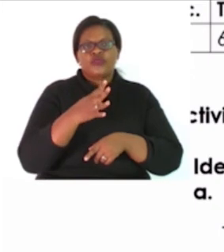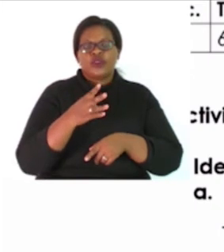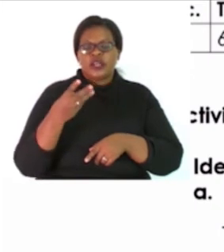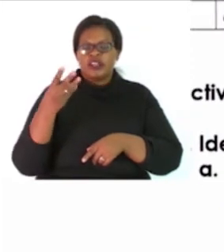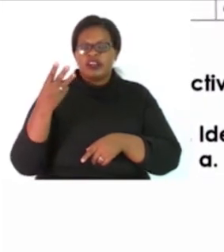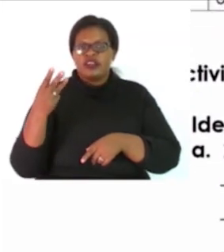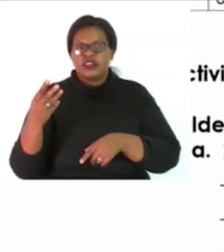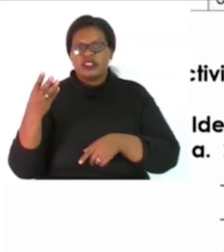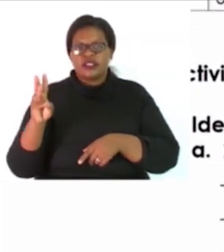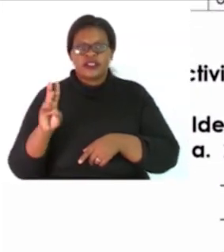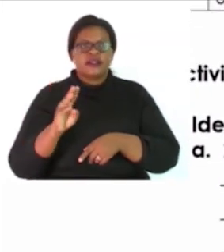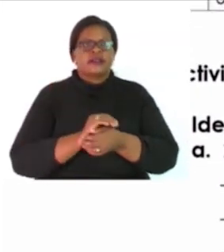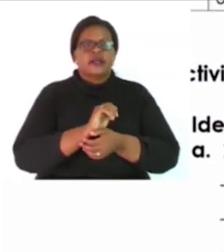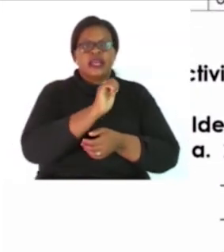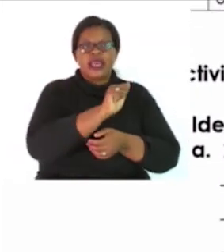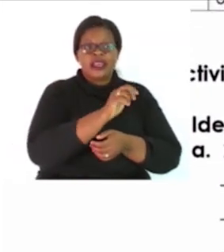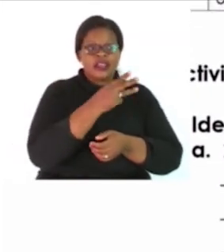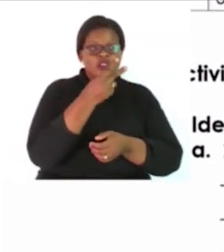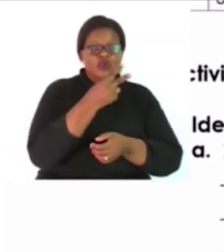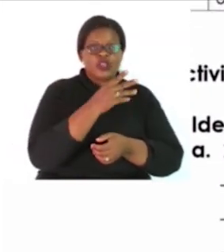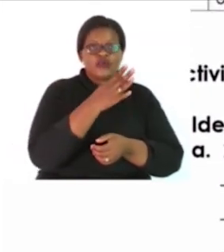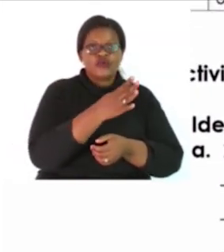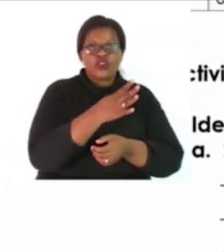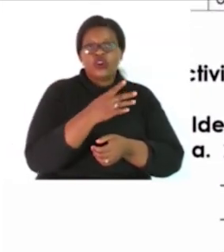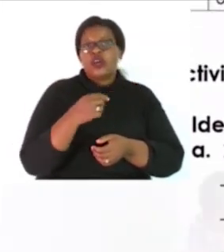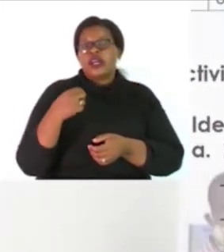Now, if you look on the chalkboard,